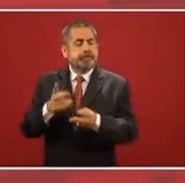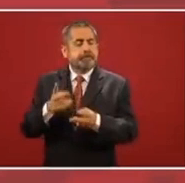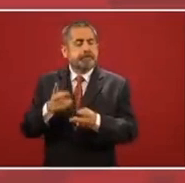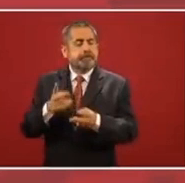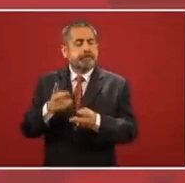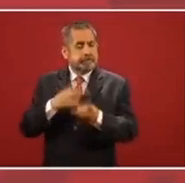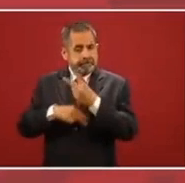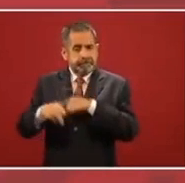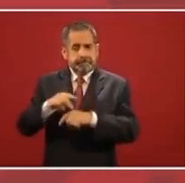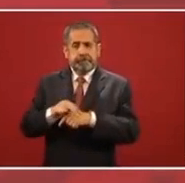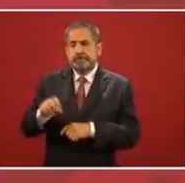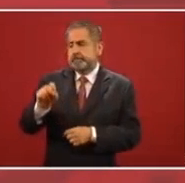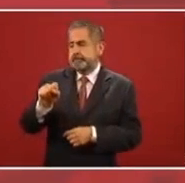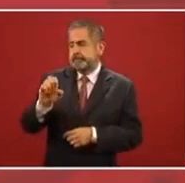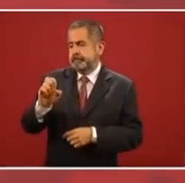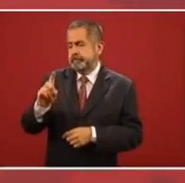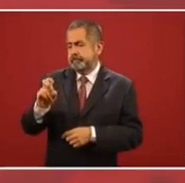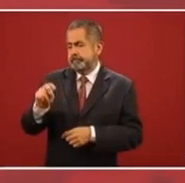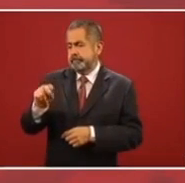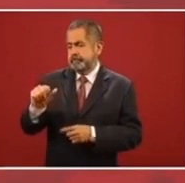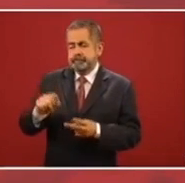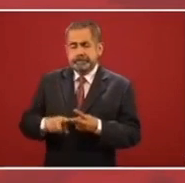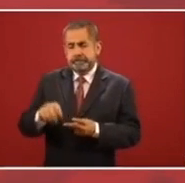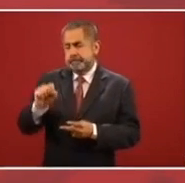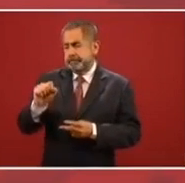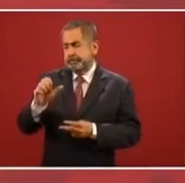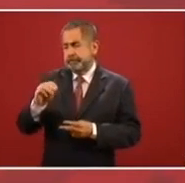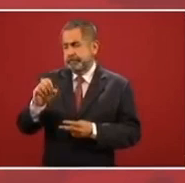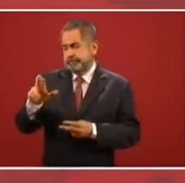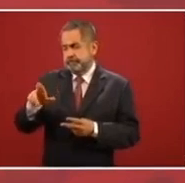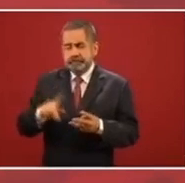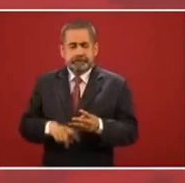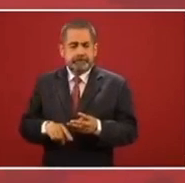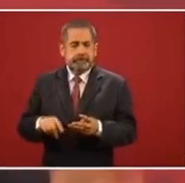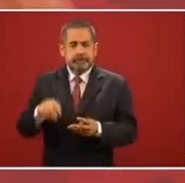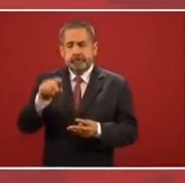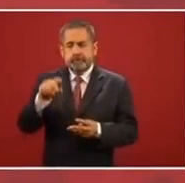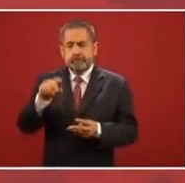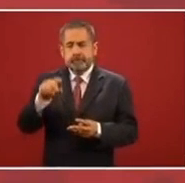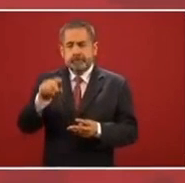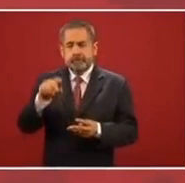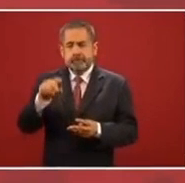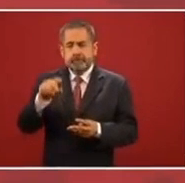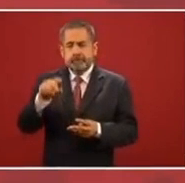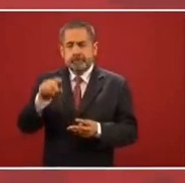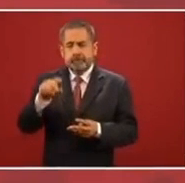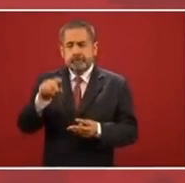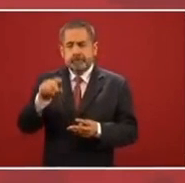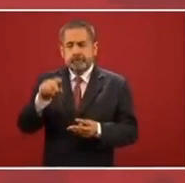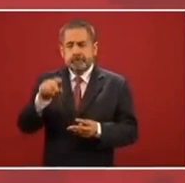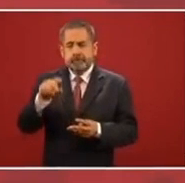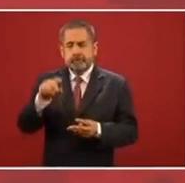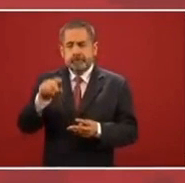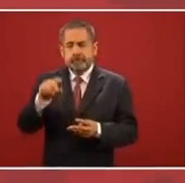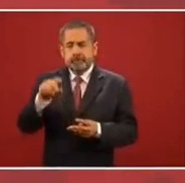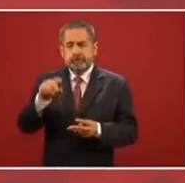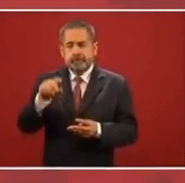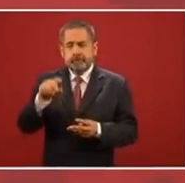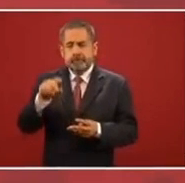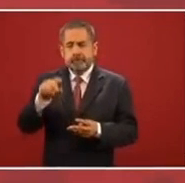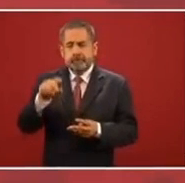usually. El secretario de Marina, el secretario de Seguridad Pública, todos. The Secretary of Marines,